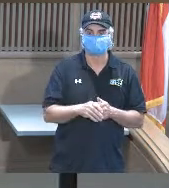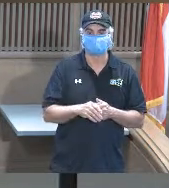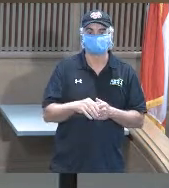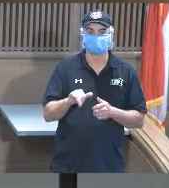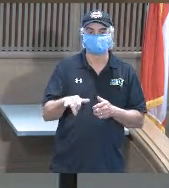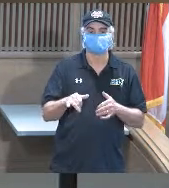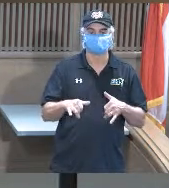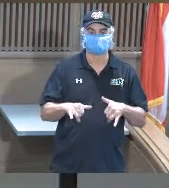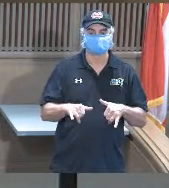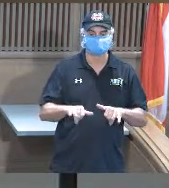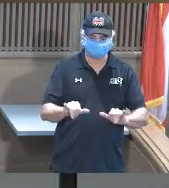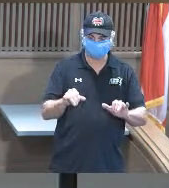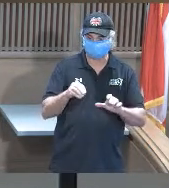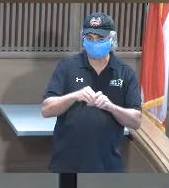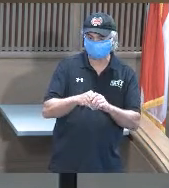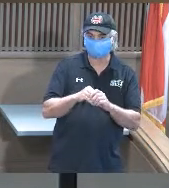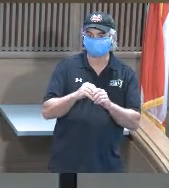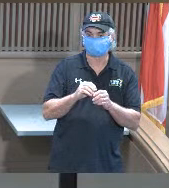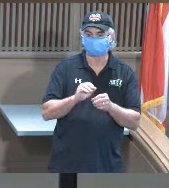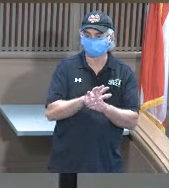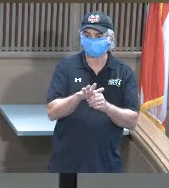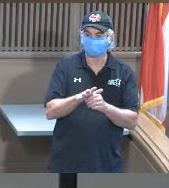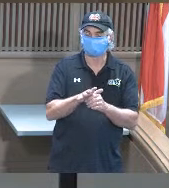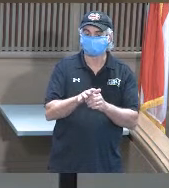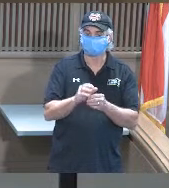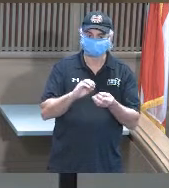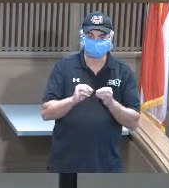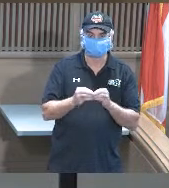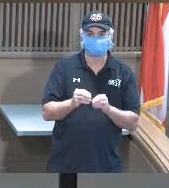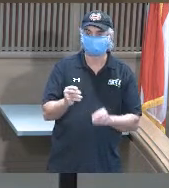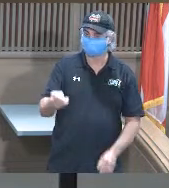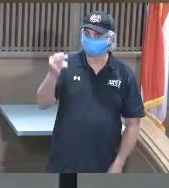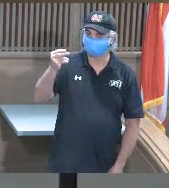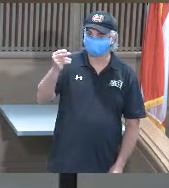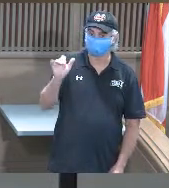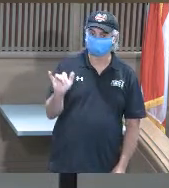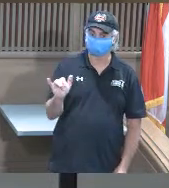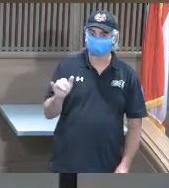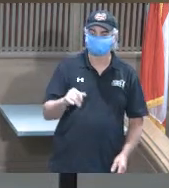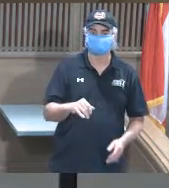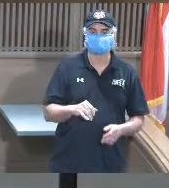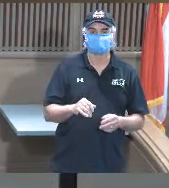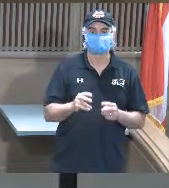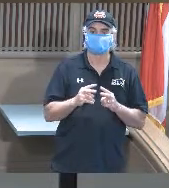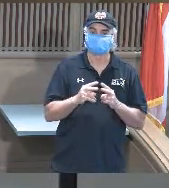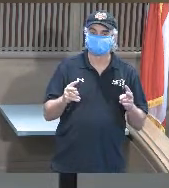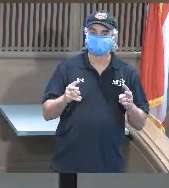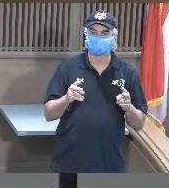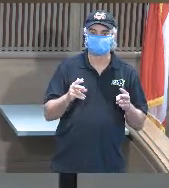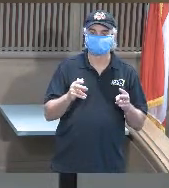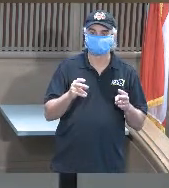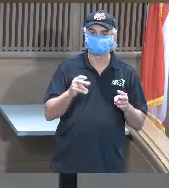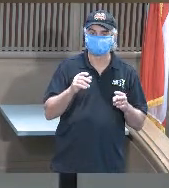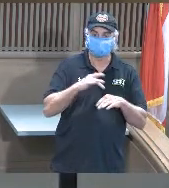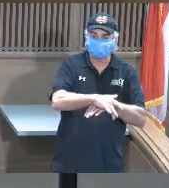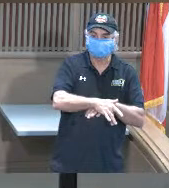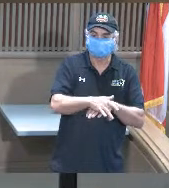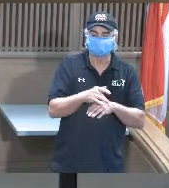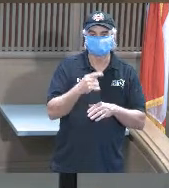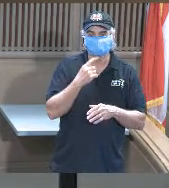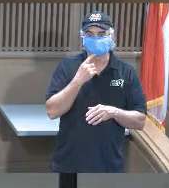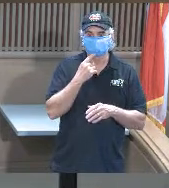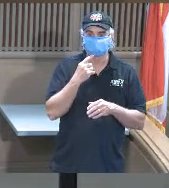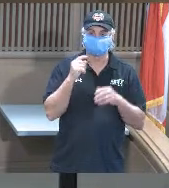are still in this COVID surge, and it's way too soon to let our guard down, way too soon to